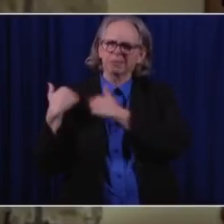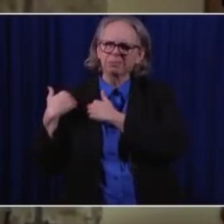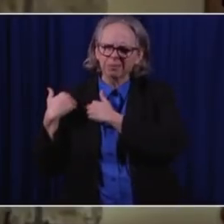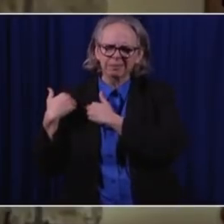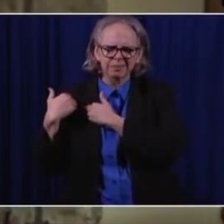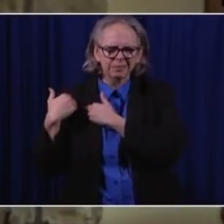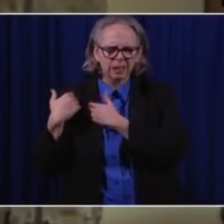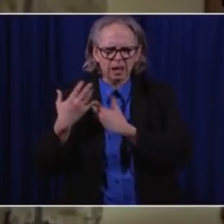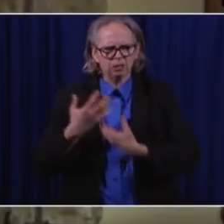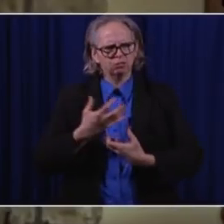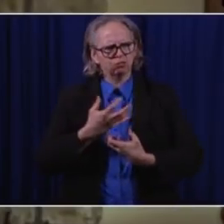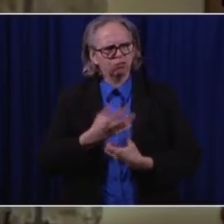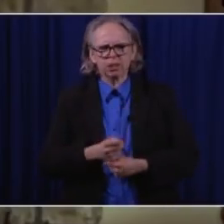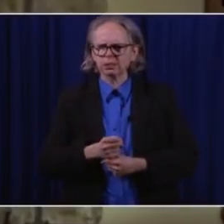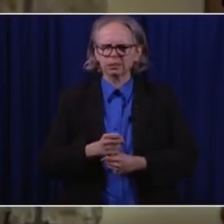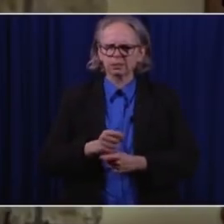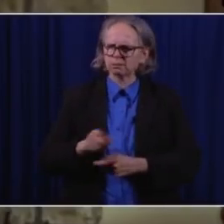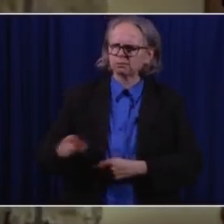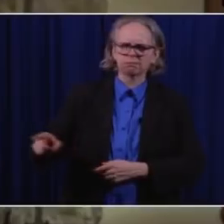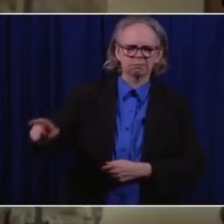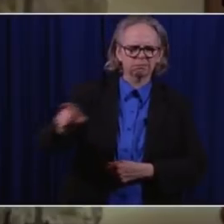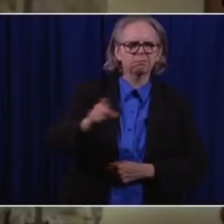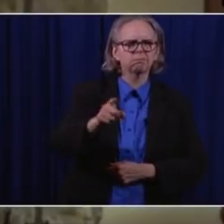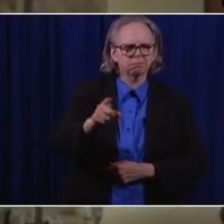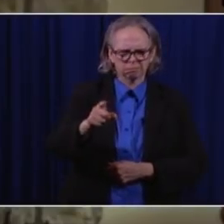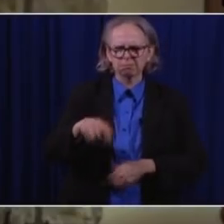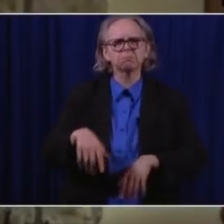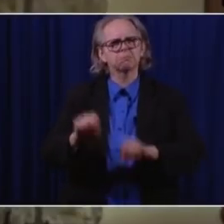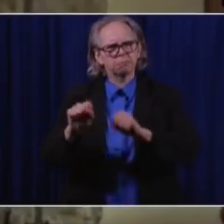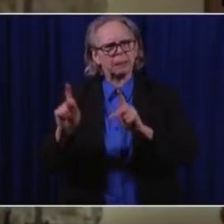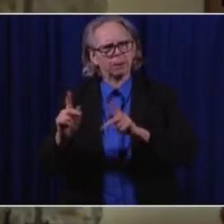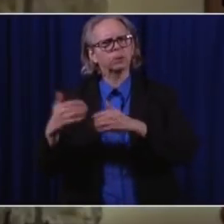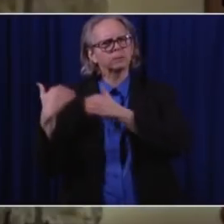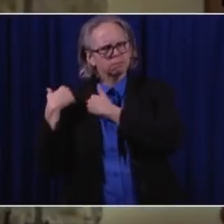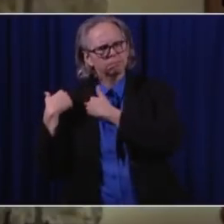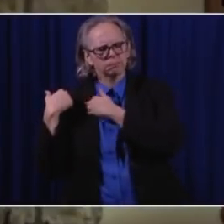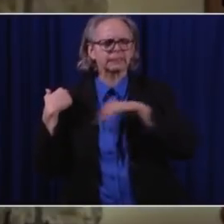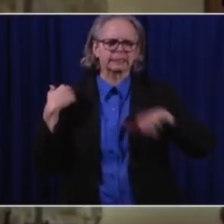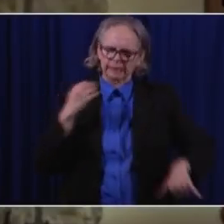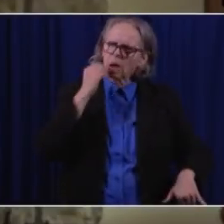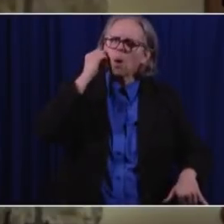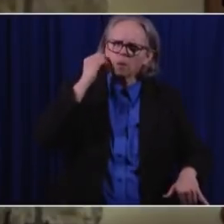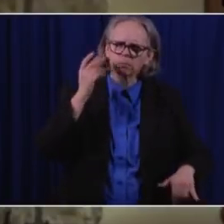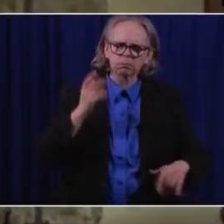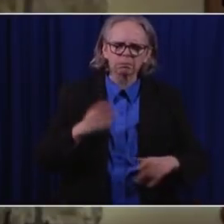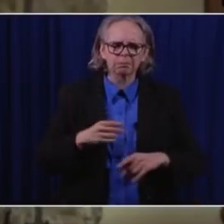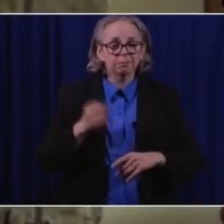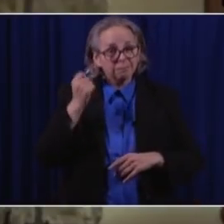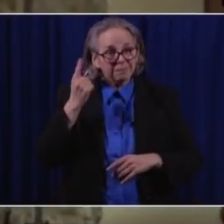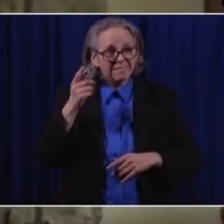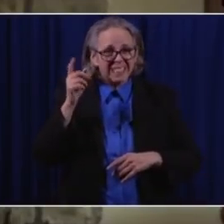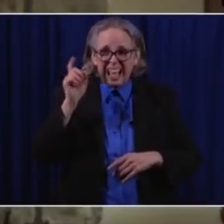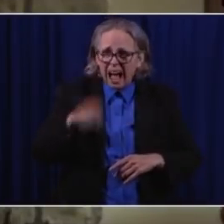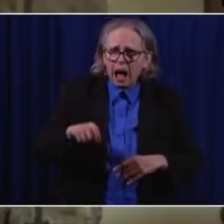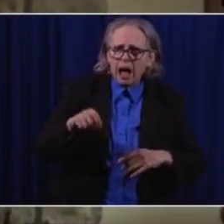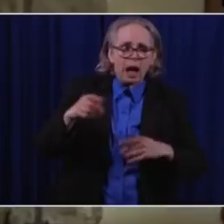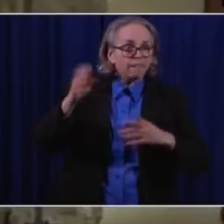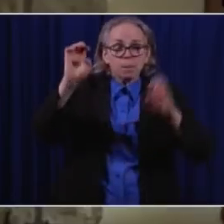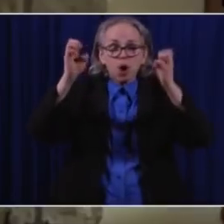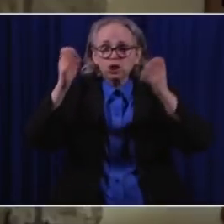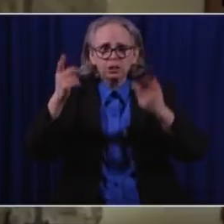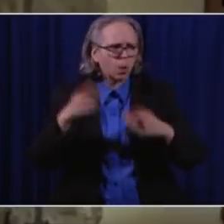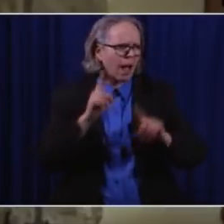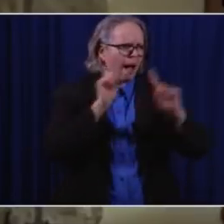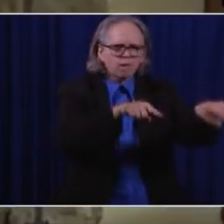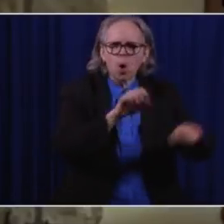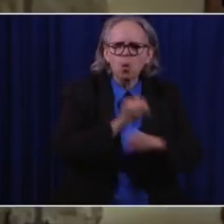personal responsibility, not be out after 10 o'clock unless they need to be out, unless there's an emergency going on. As far as your specific question in